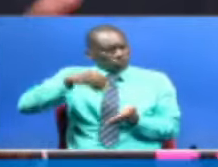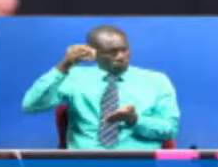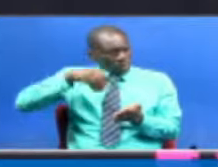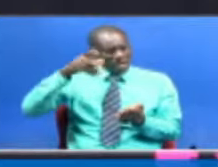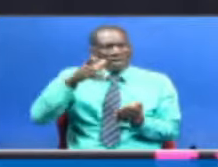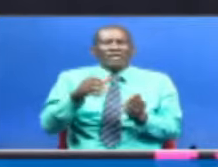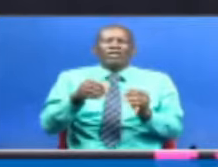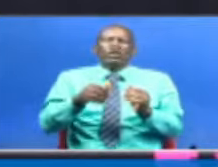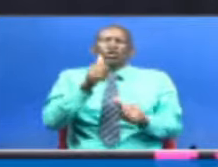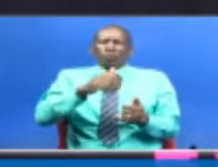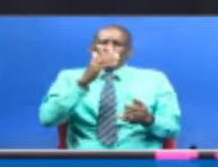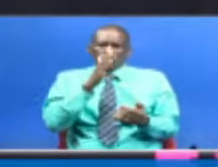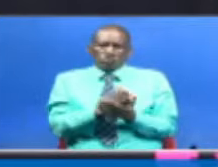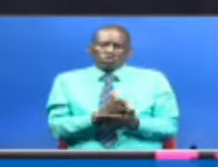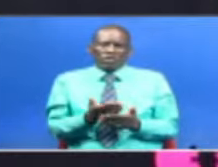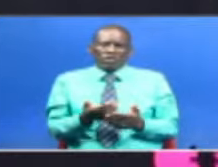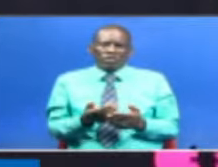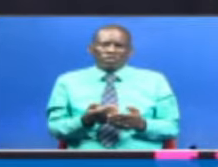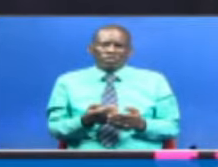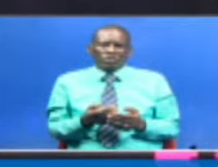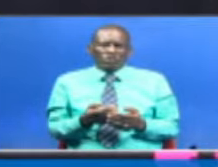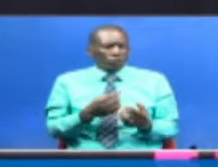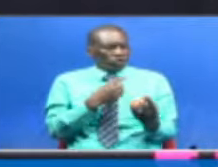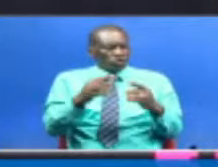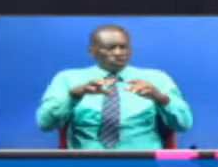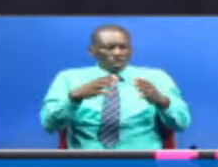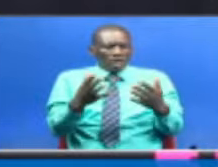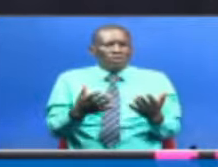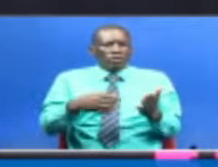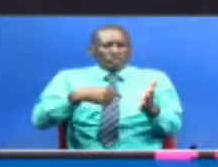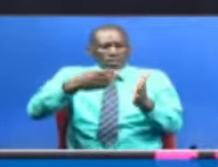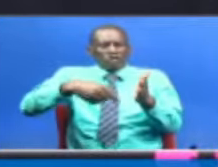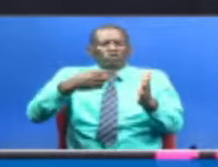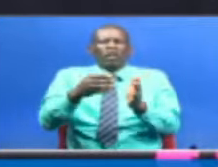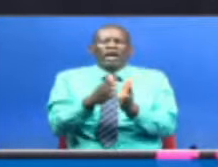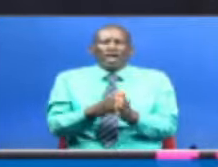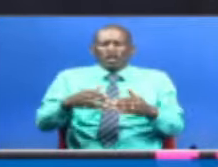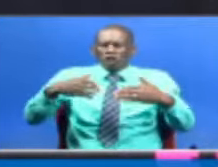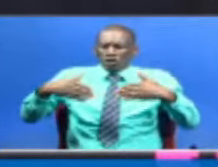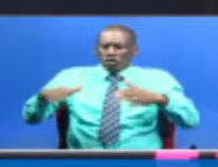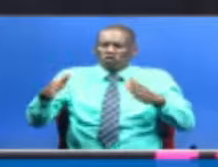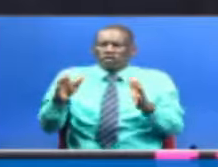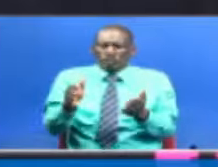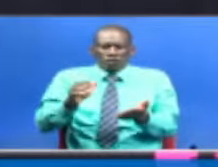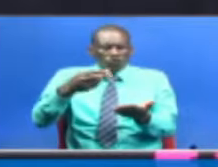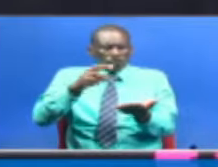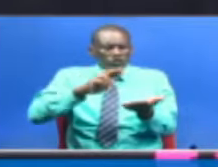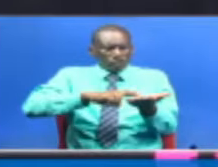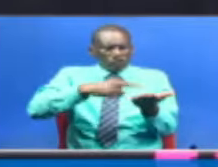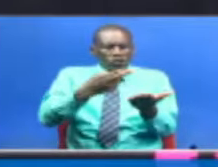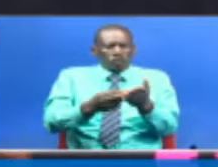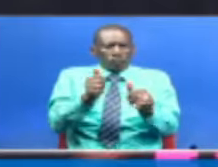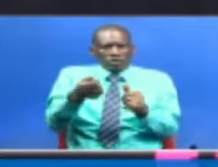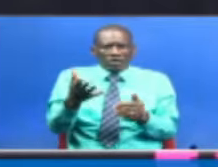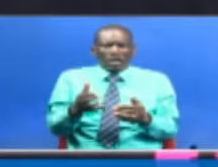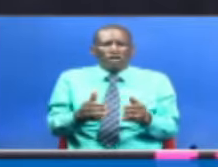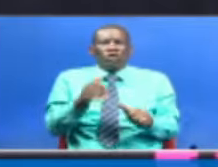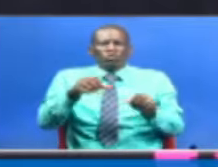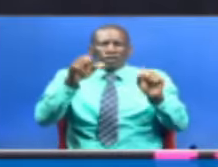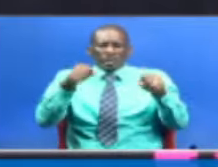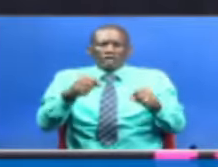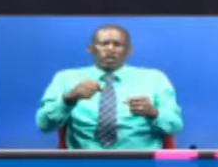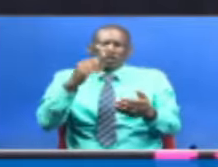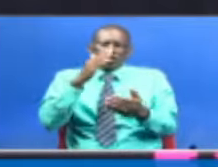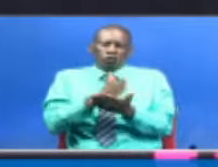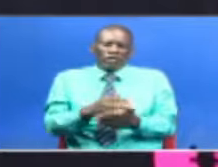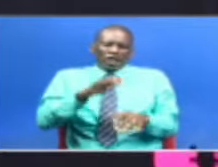really Rajan Shah has talked to industry, and the kind of losses that can really take the country